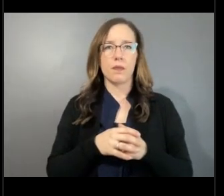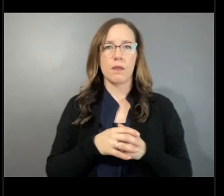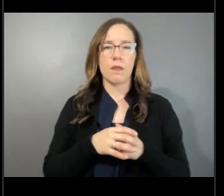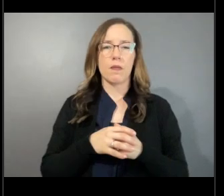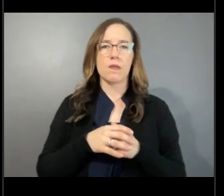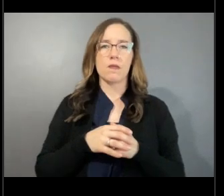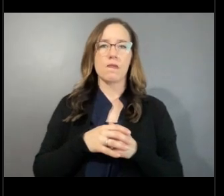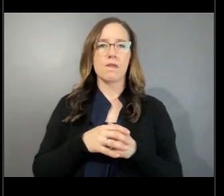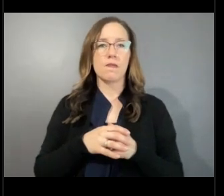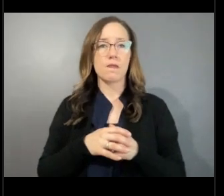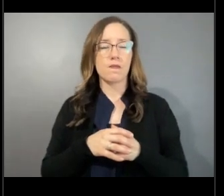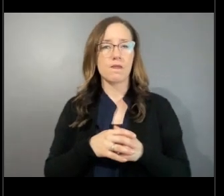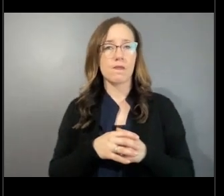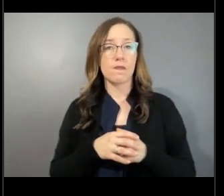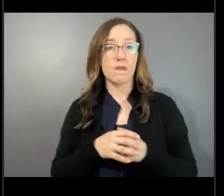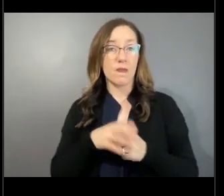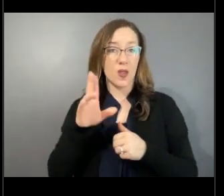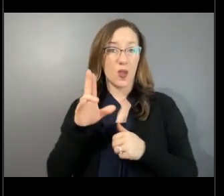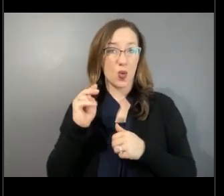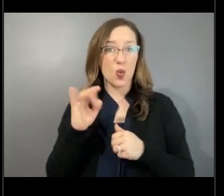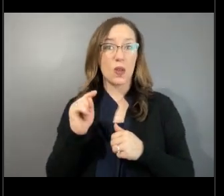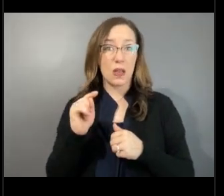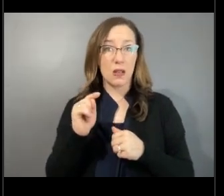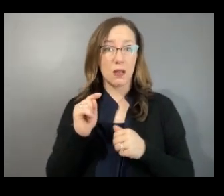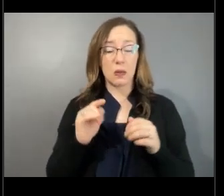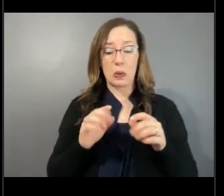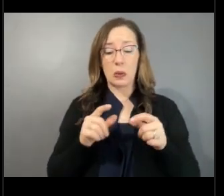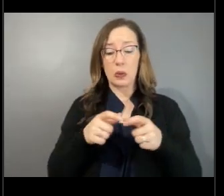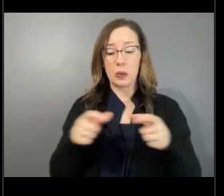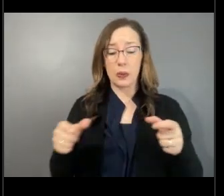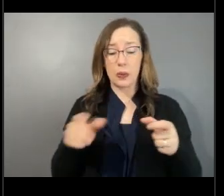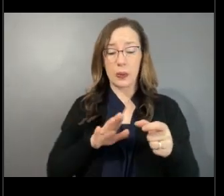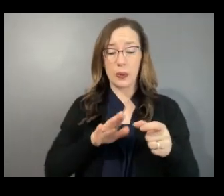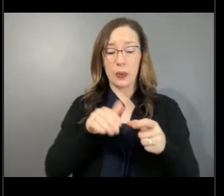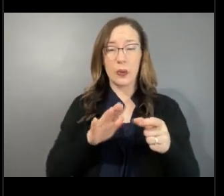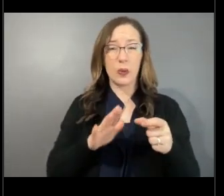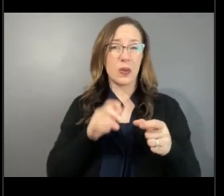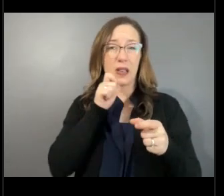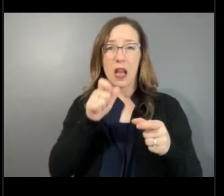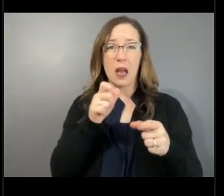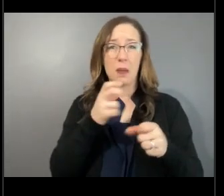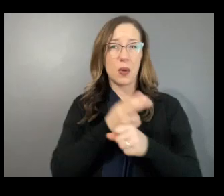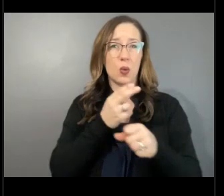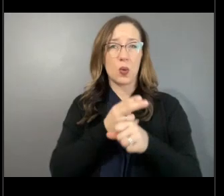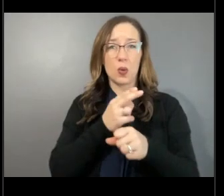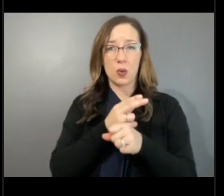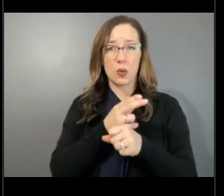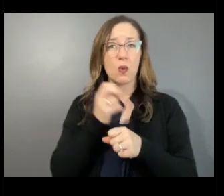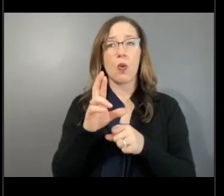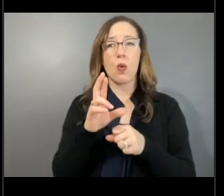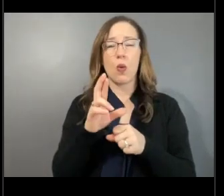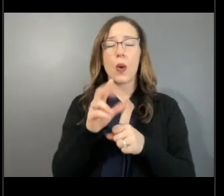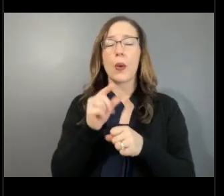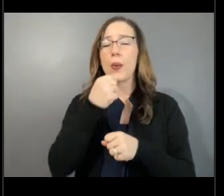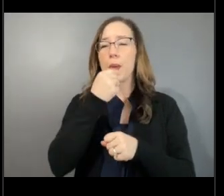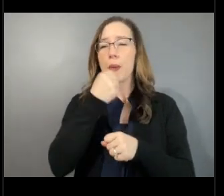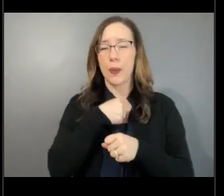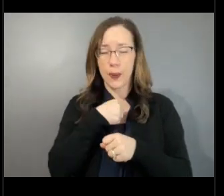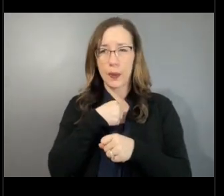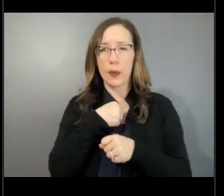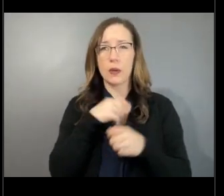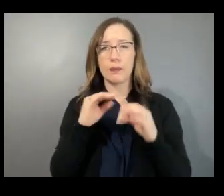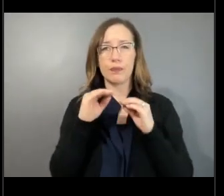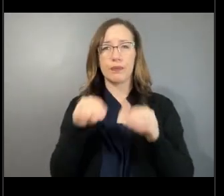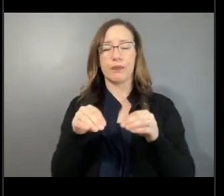In a dwelling unit, thresholds should not be used, or they should be thin and